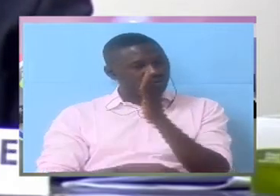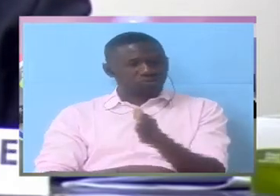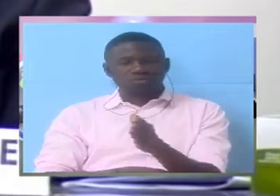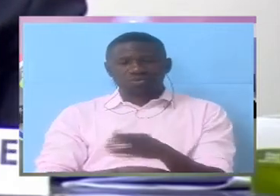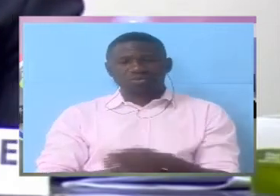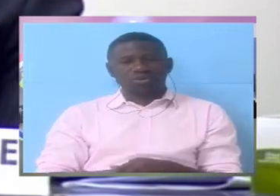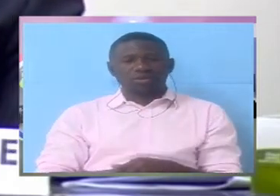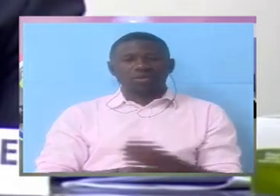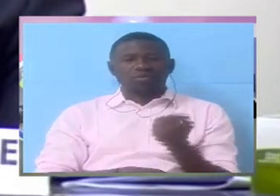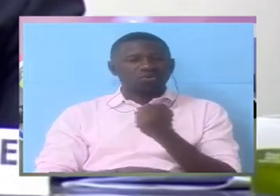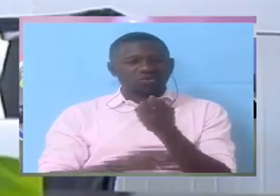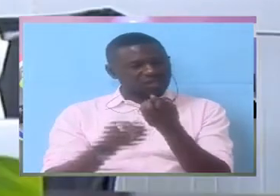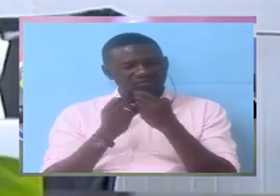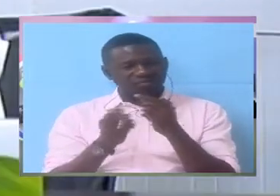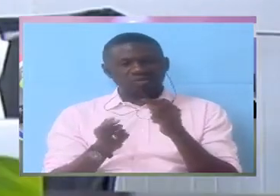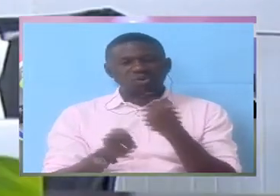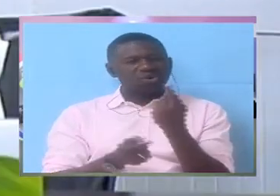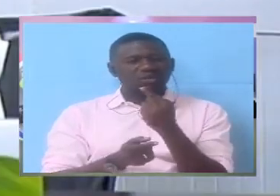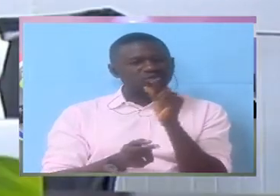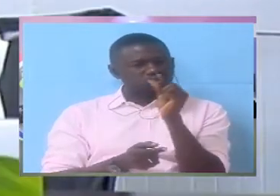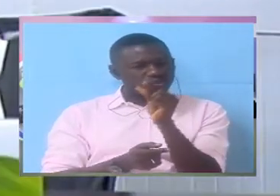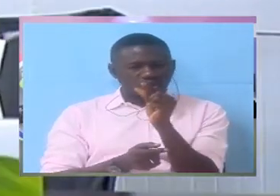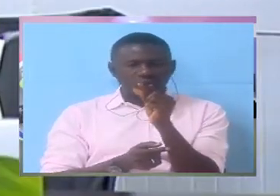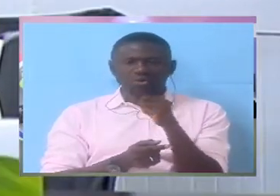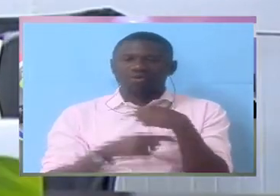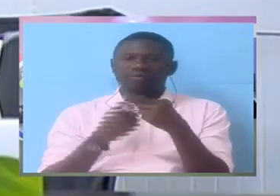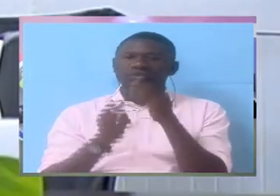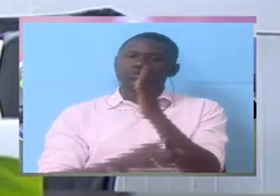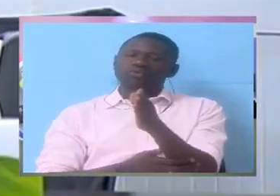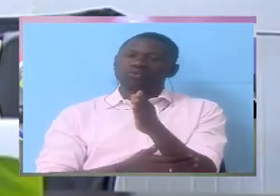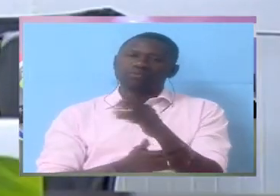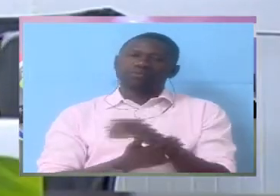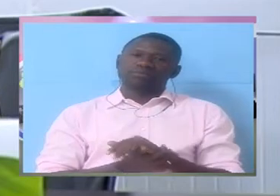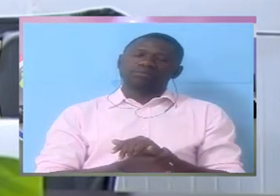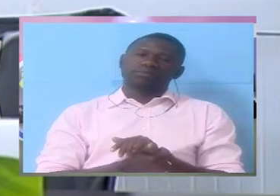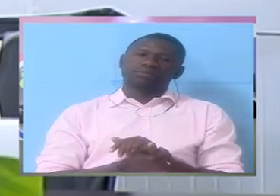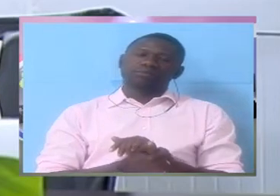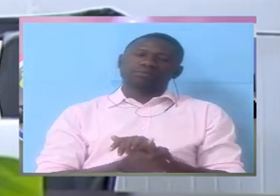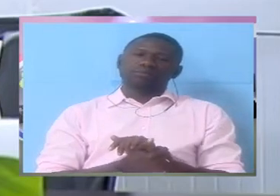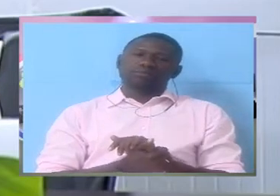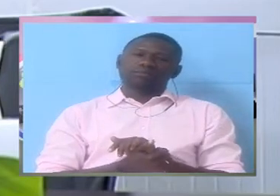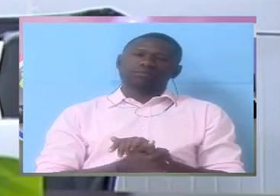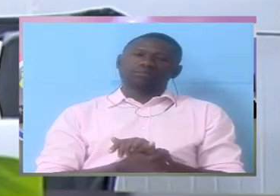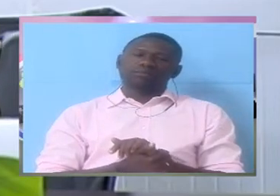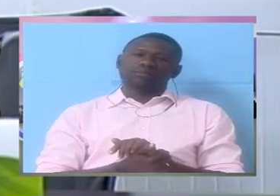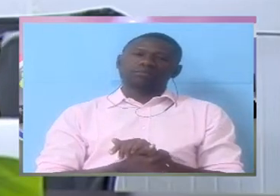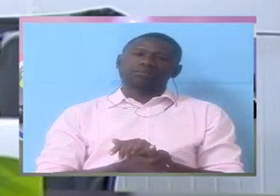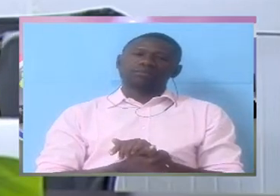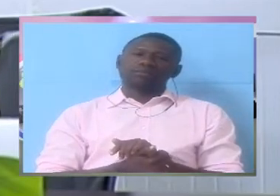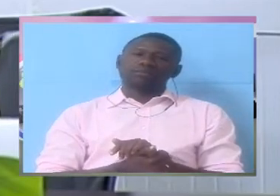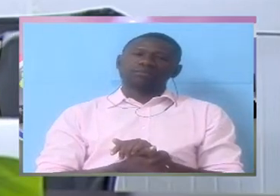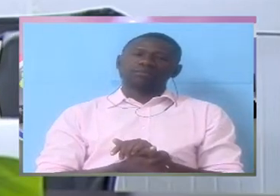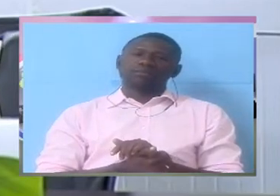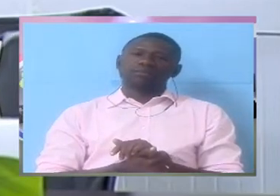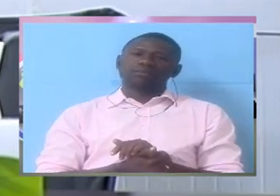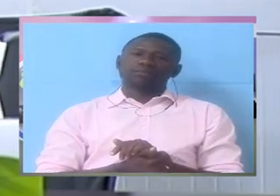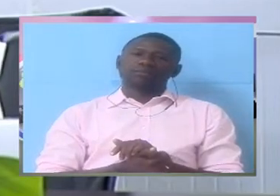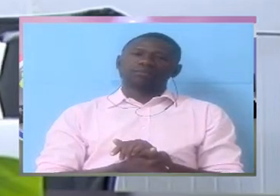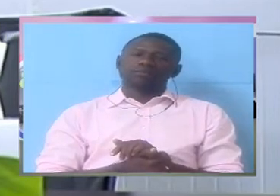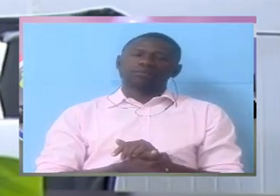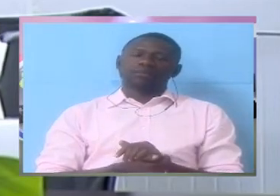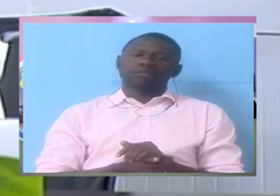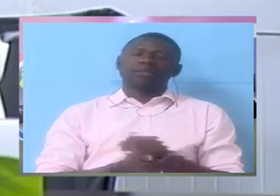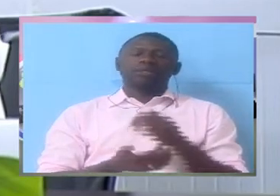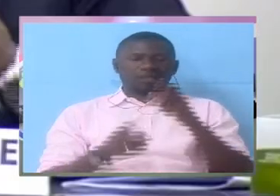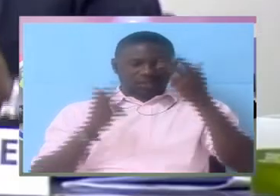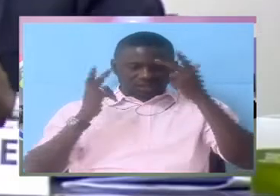of truth when we demand $1,000 of truth. Council, let's save the time and then tell me this is what you have done. Well,